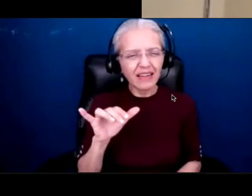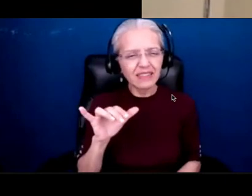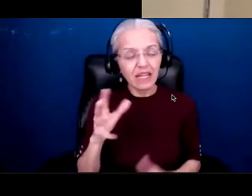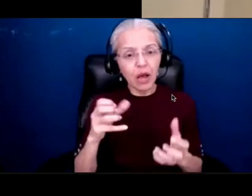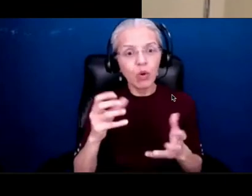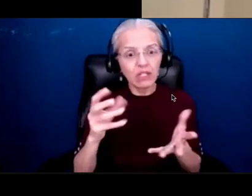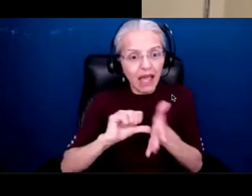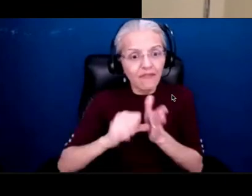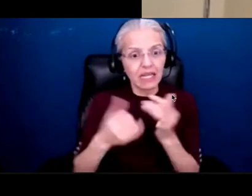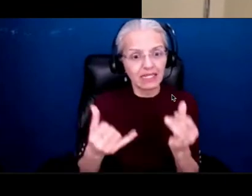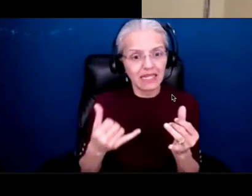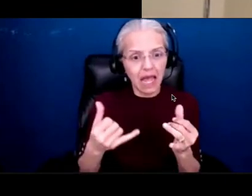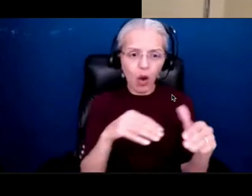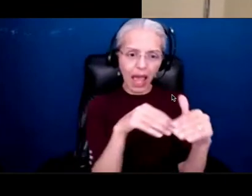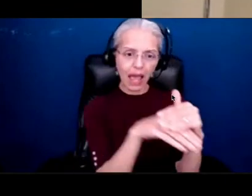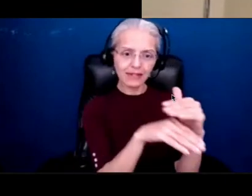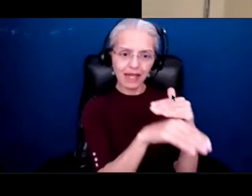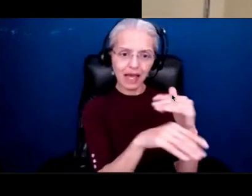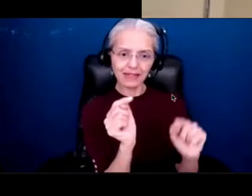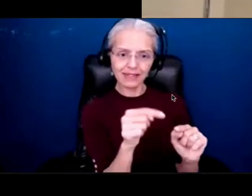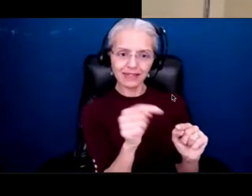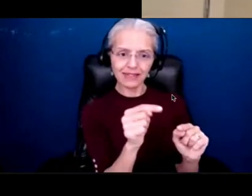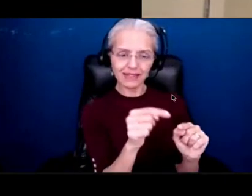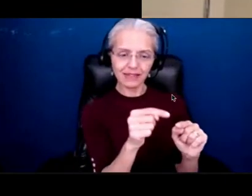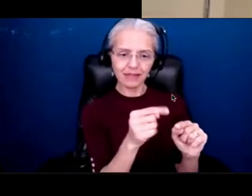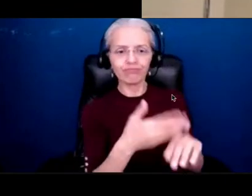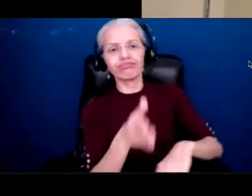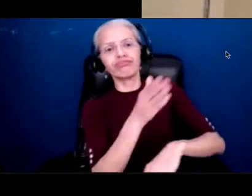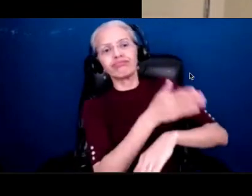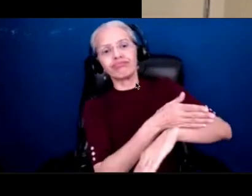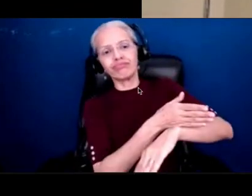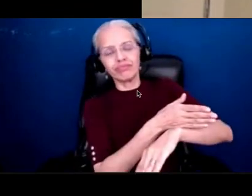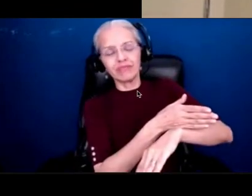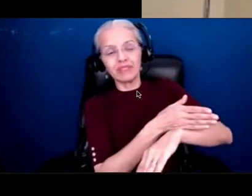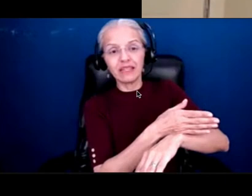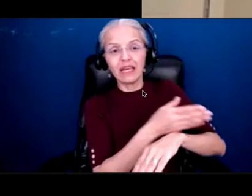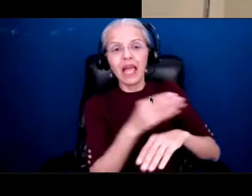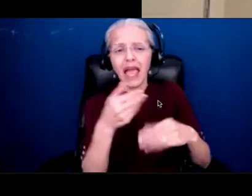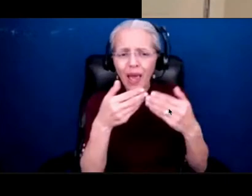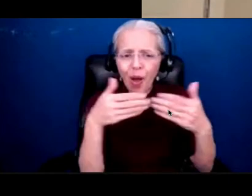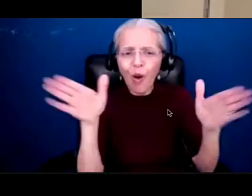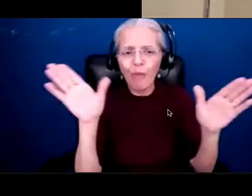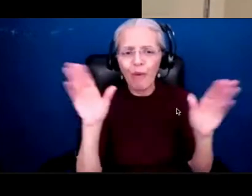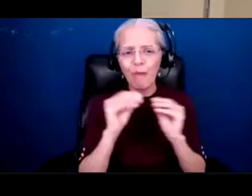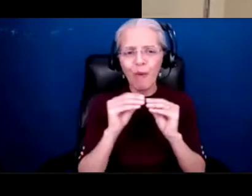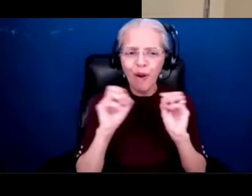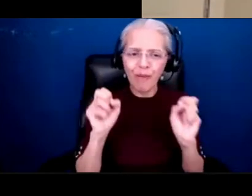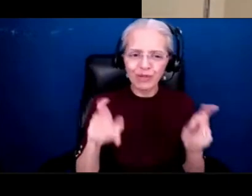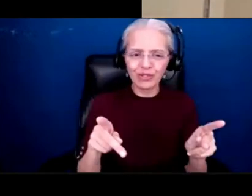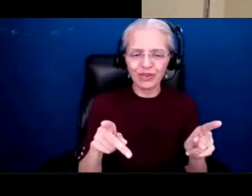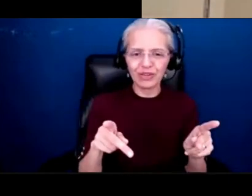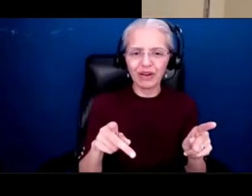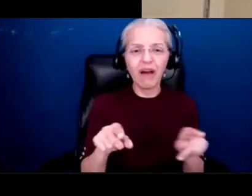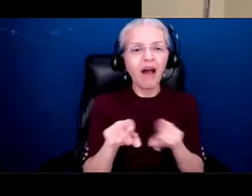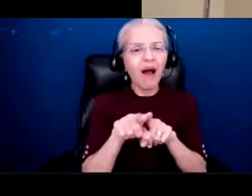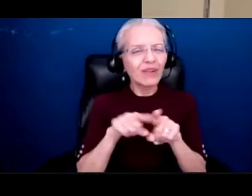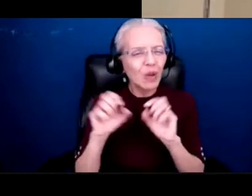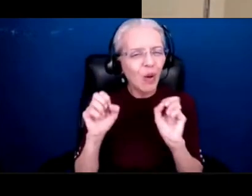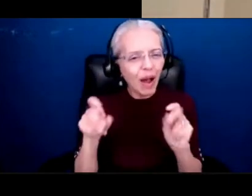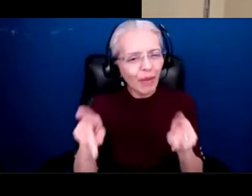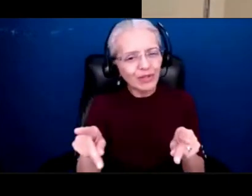emphasize, right? That access creates new opportunities. And that it also is an